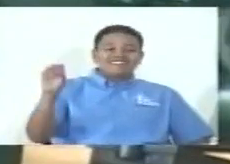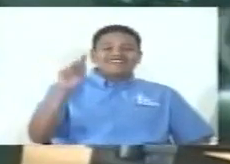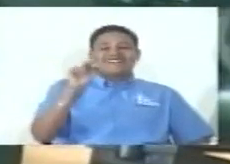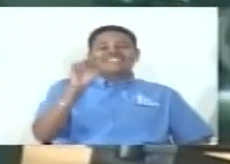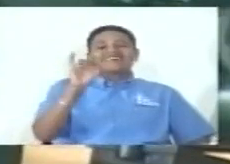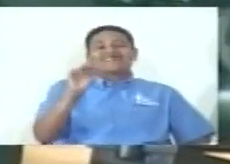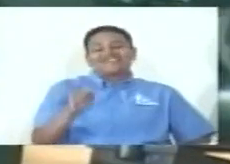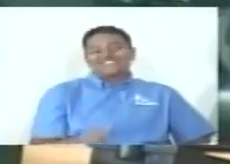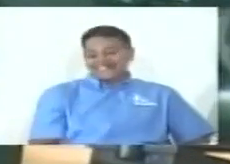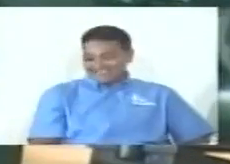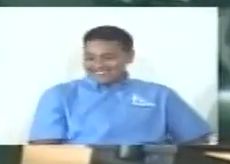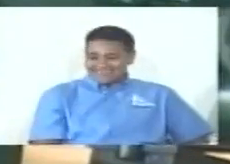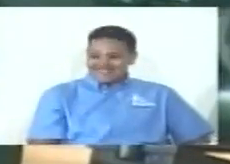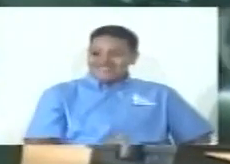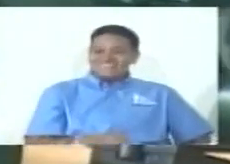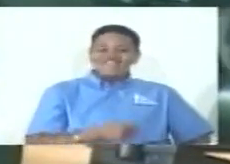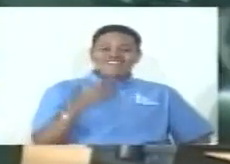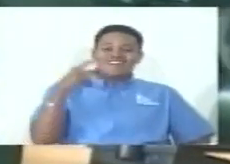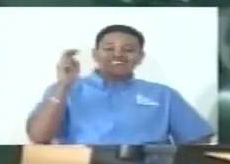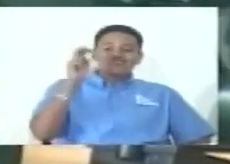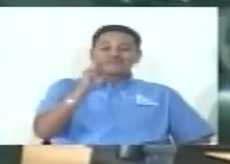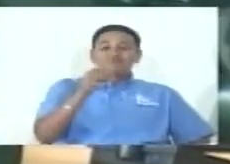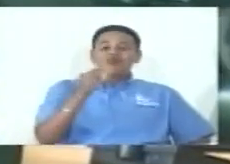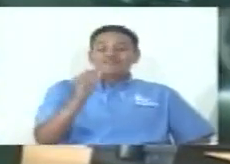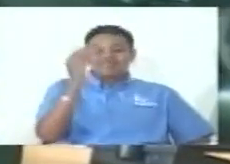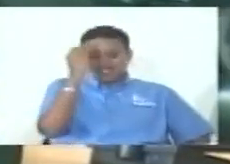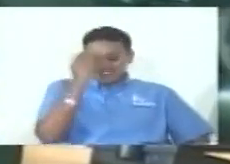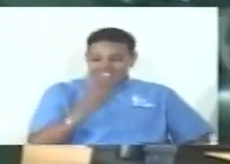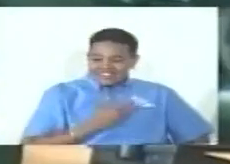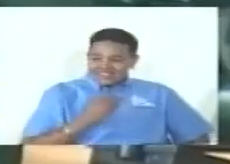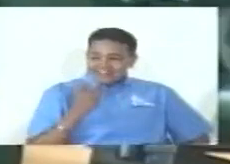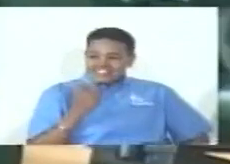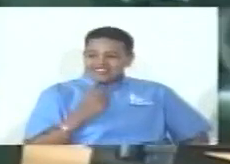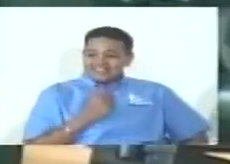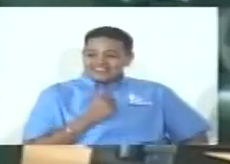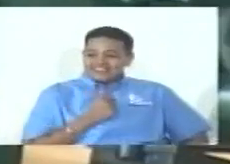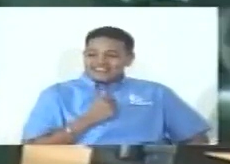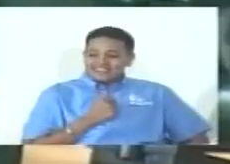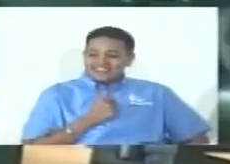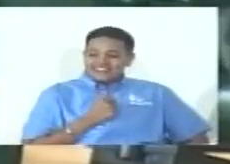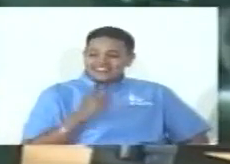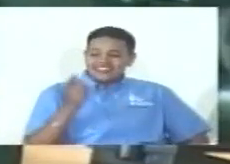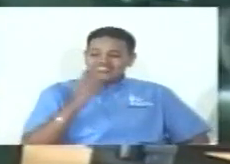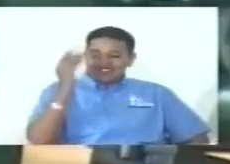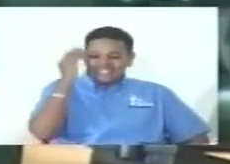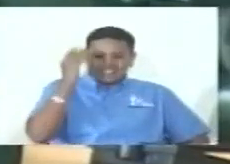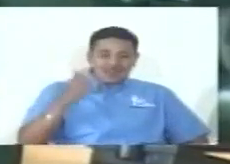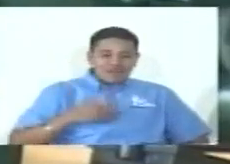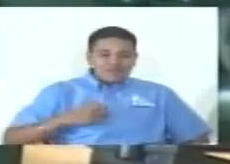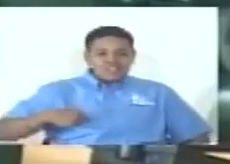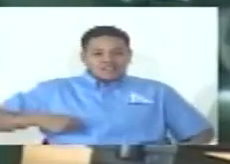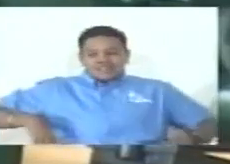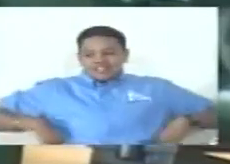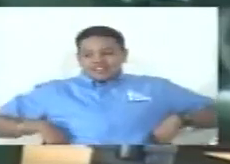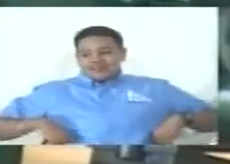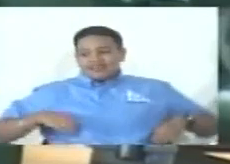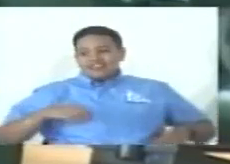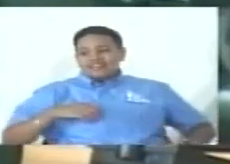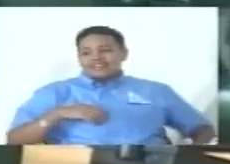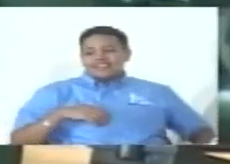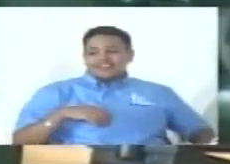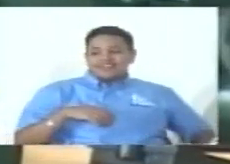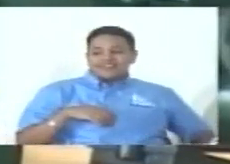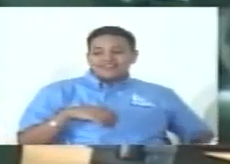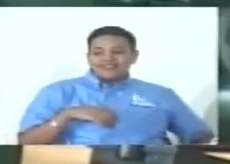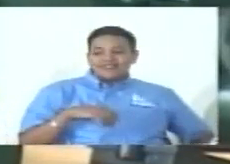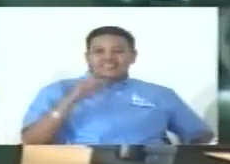when I went into her office, she said to me, and she was akimbo, and she said to me, Kevin, when I left here today without a